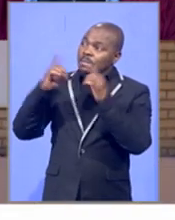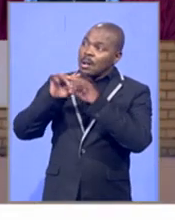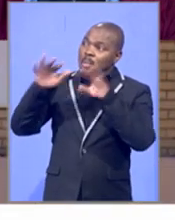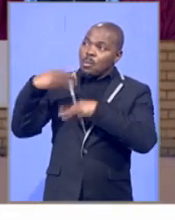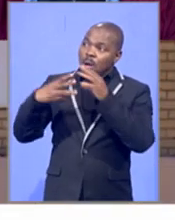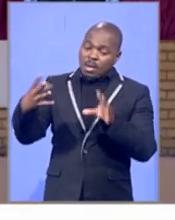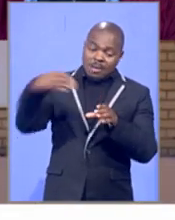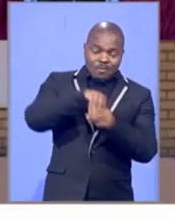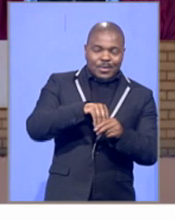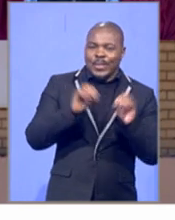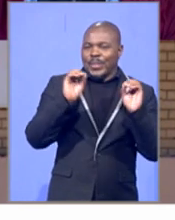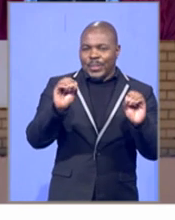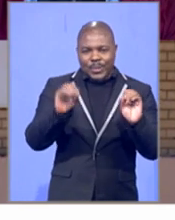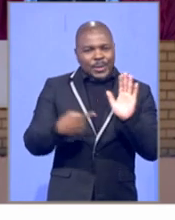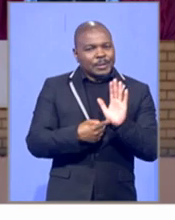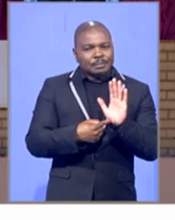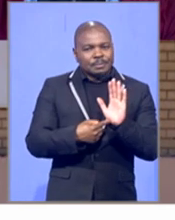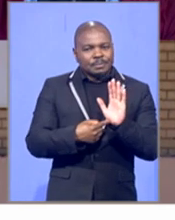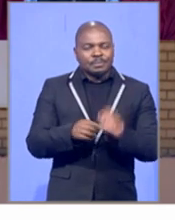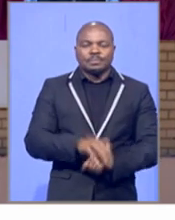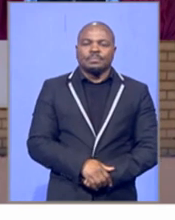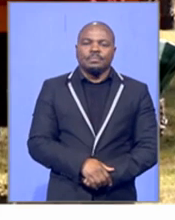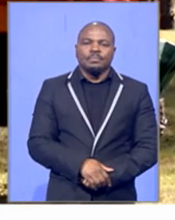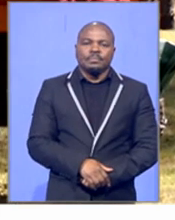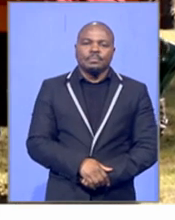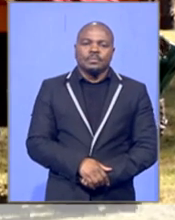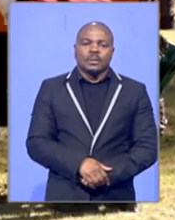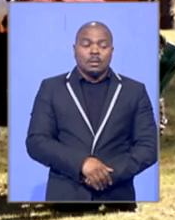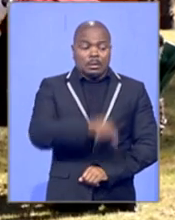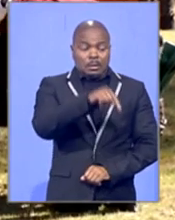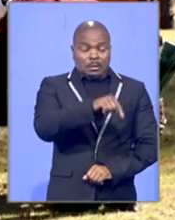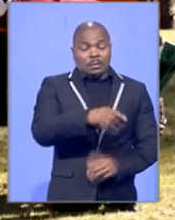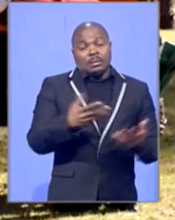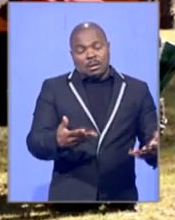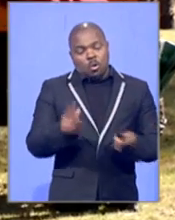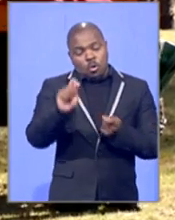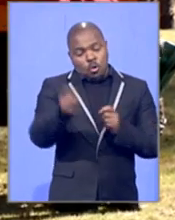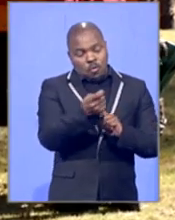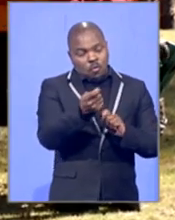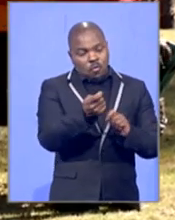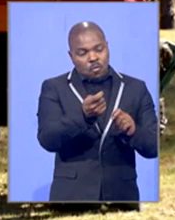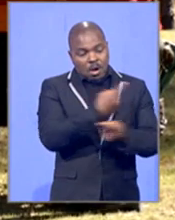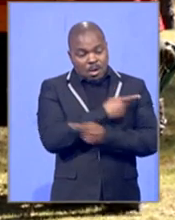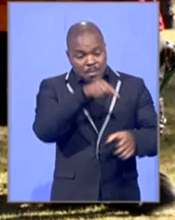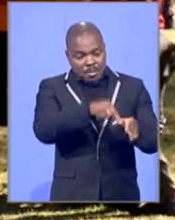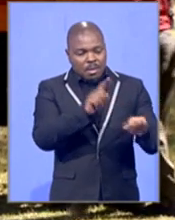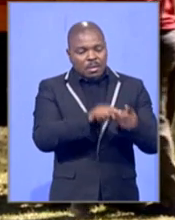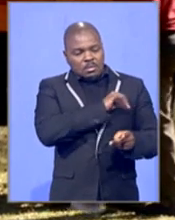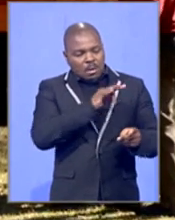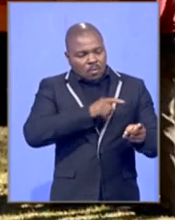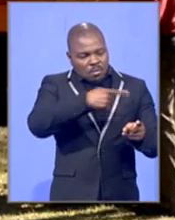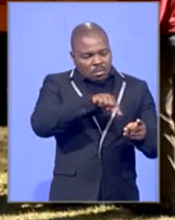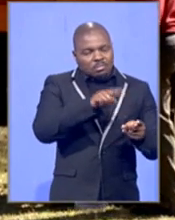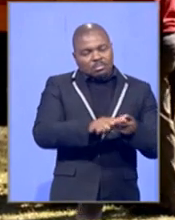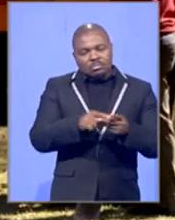Works was ever involved in the transaction you are talking about. Le fa go le jalo, golf club le bontsi jwa badiri ba